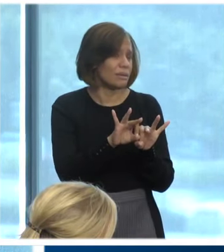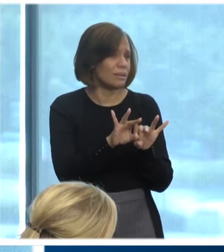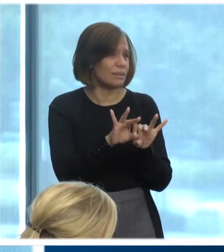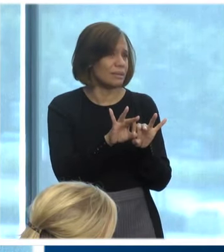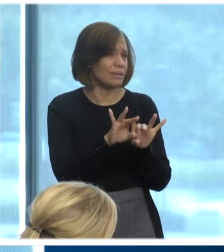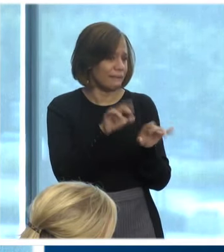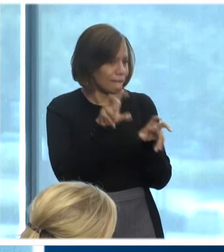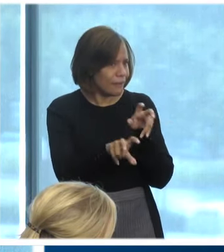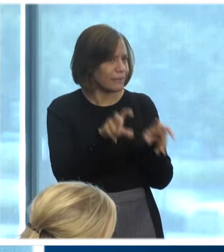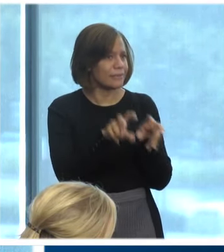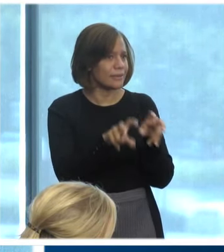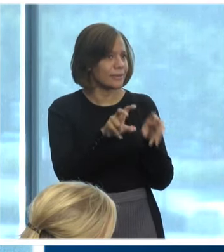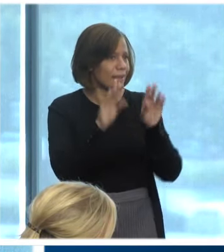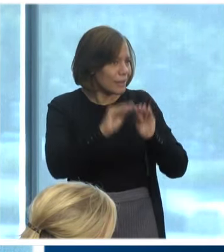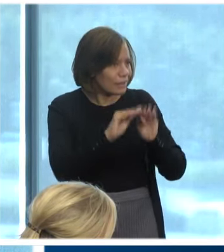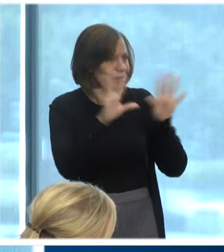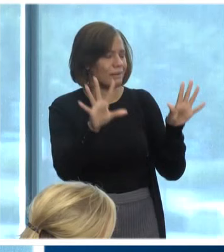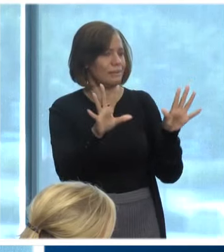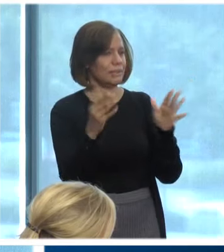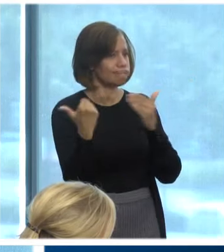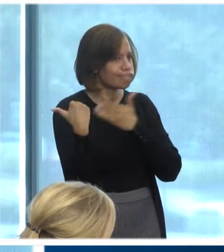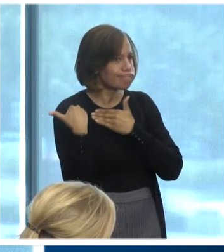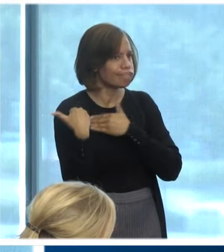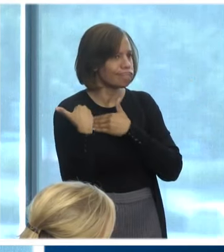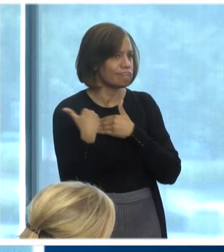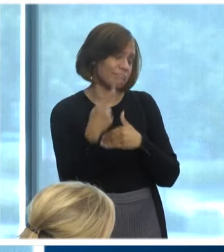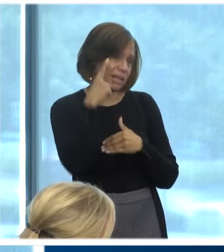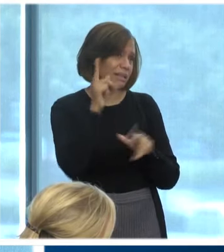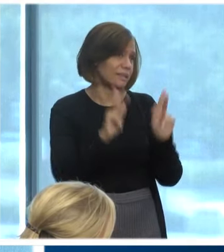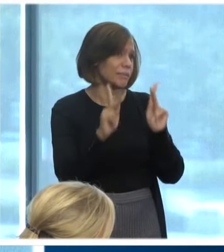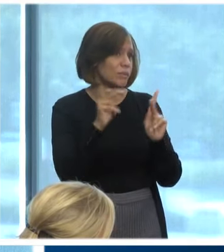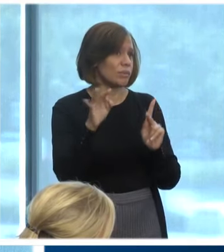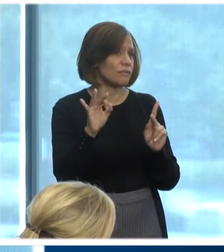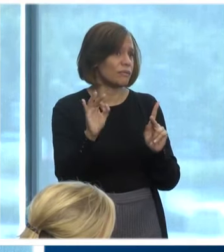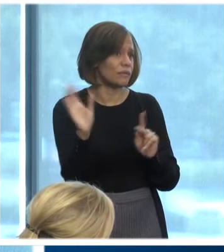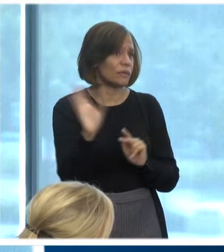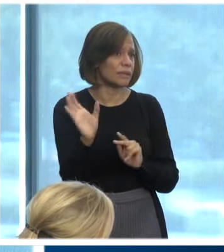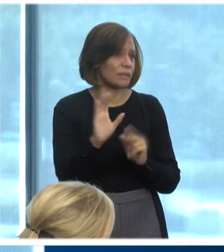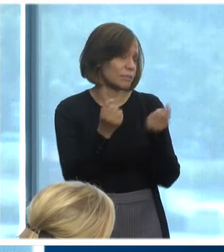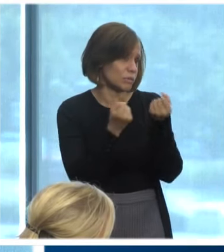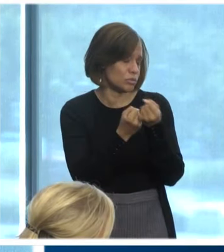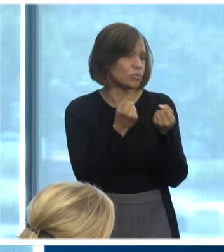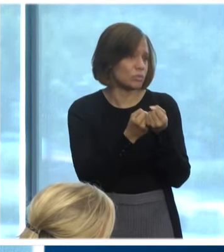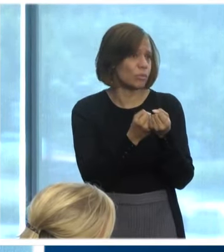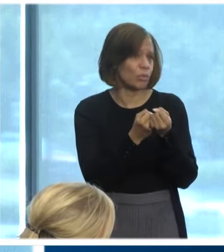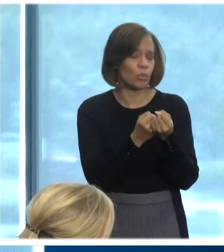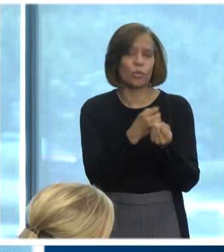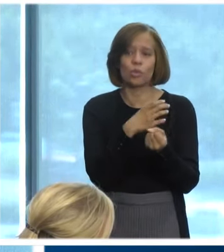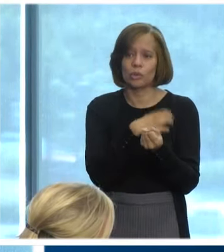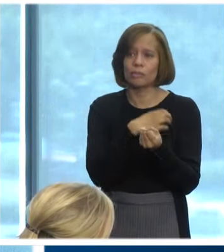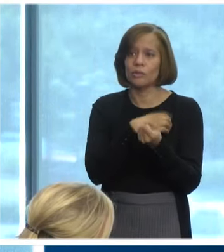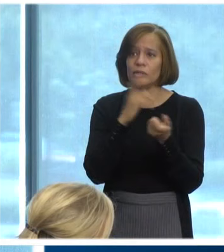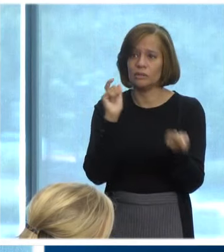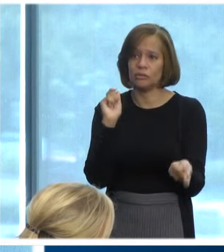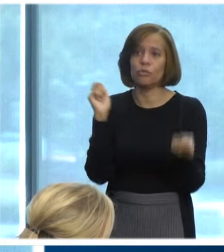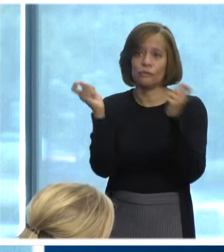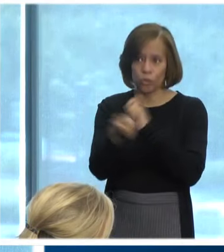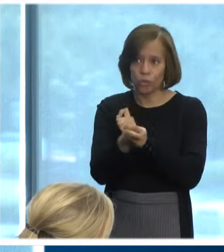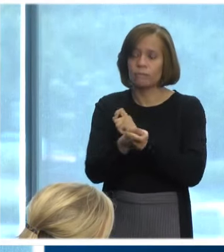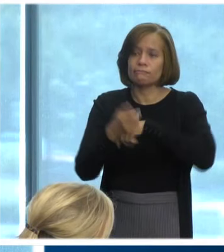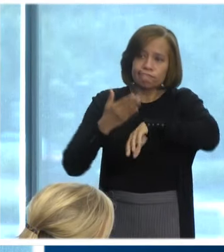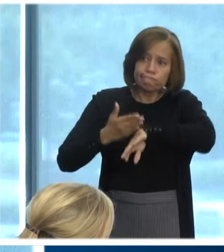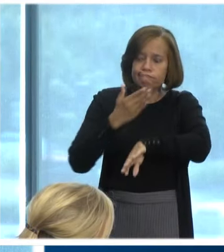transparency, accountability, and oversight. And I believe the people of Columbus support police reform,